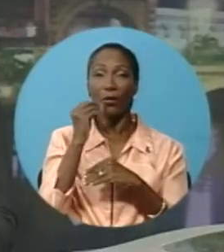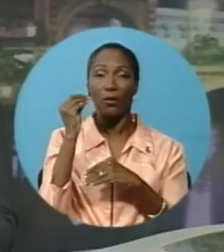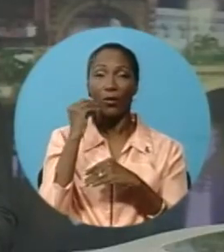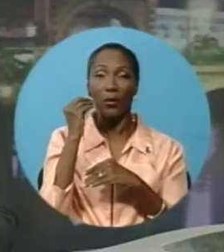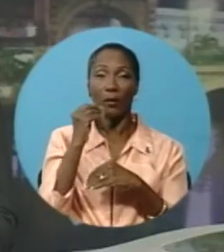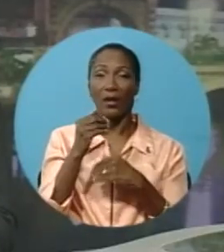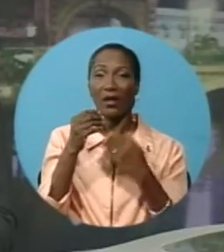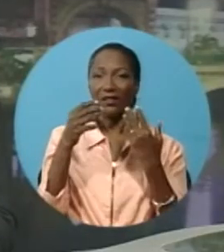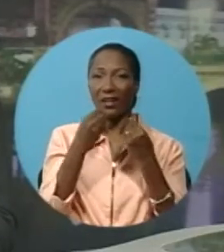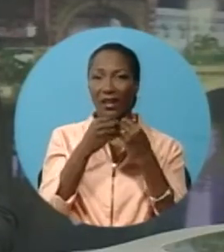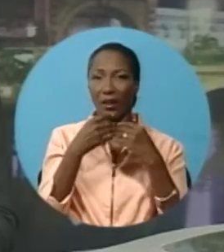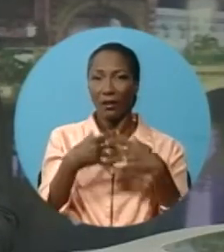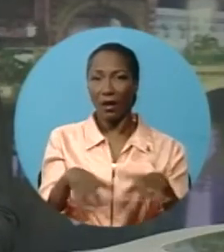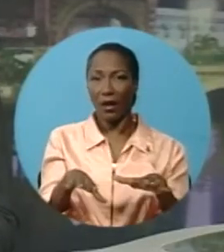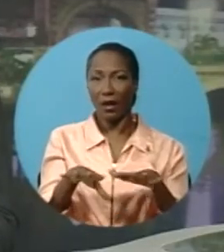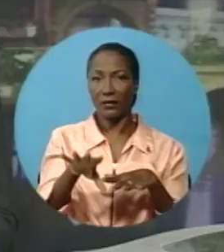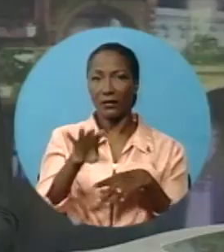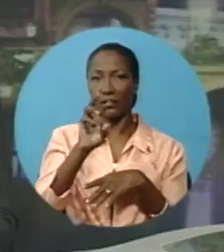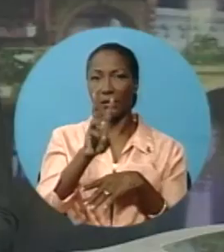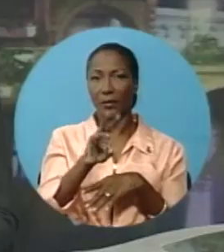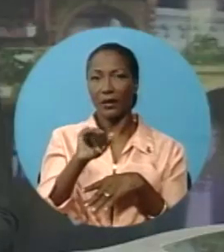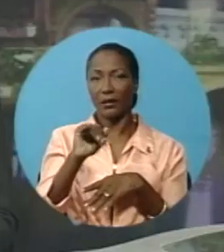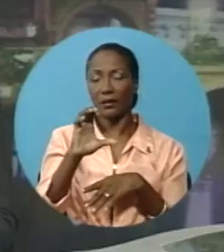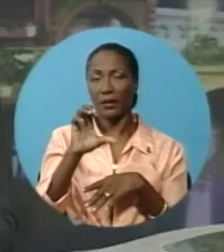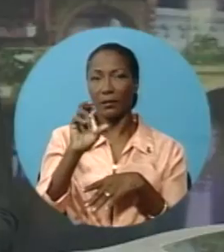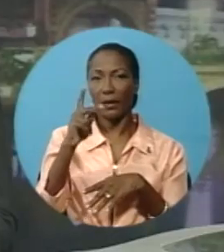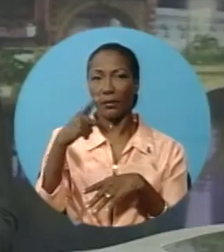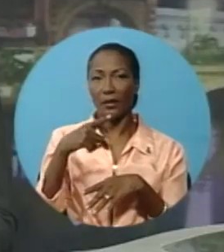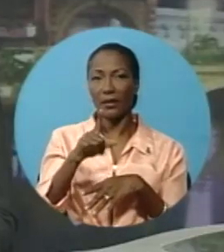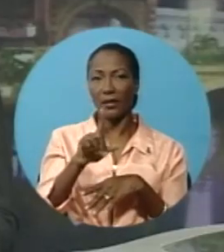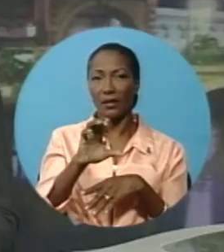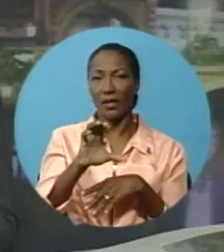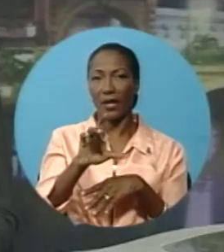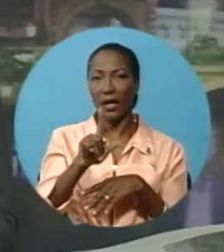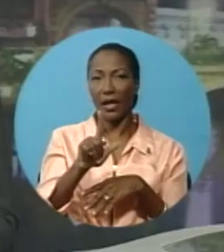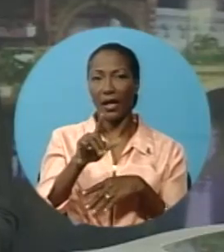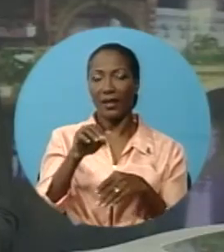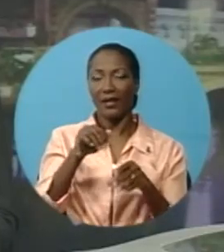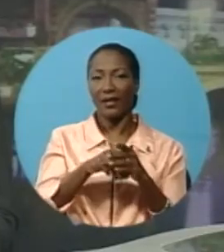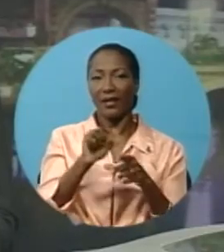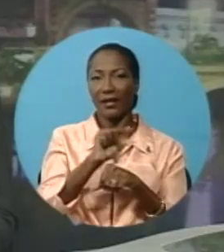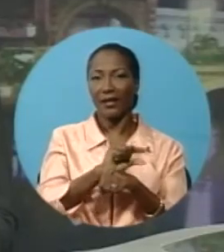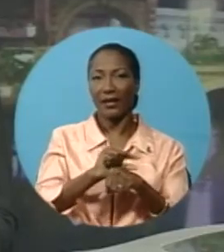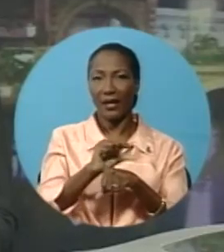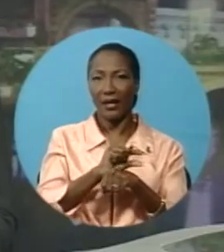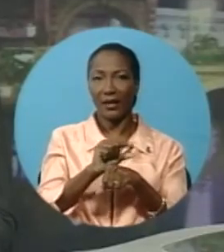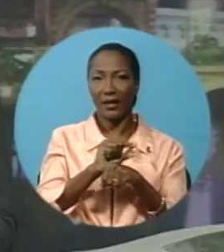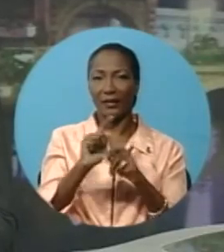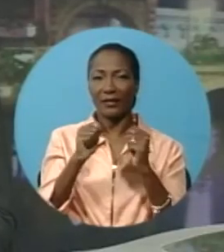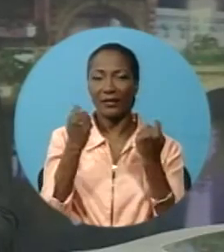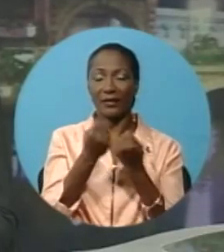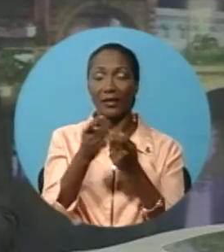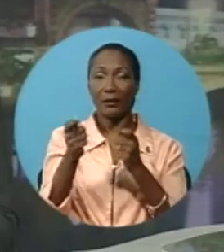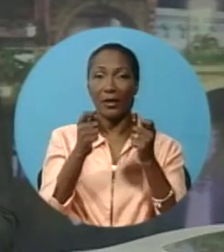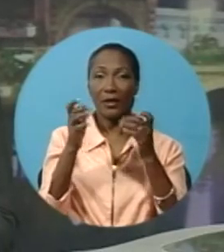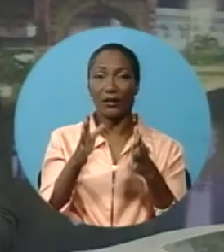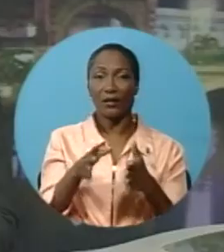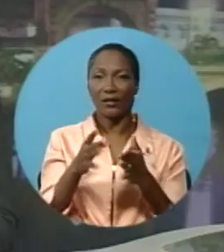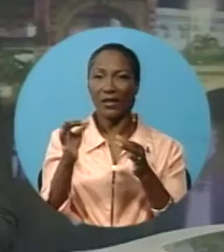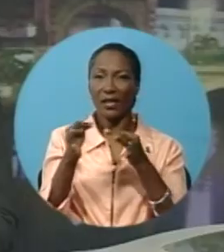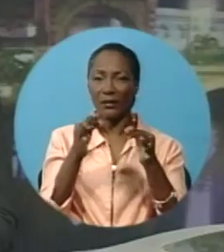2015 WICB PCL to the Guyana Jaguars at Providence. Team manager Wendell Coppin told CBC Sports